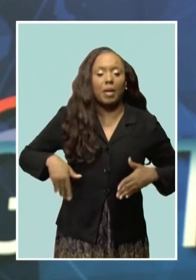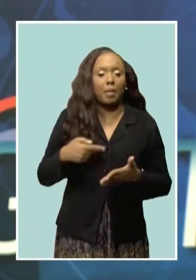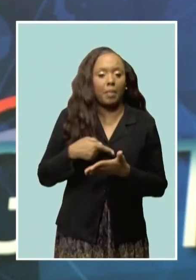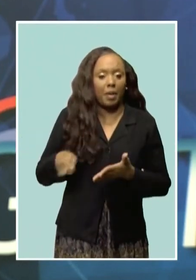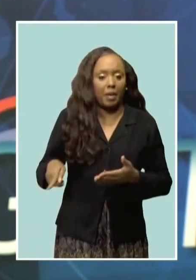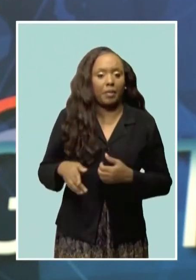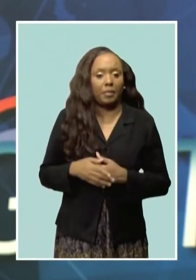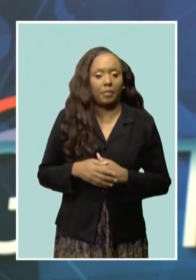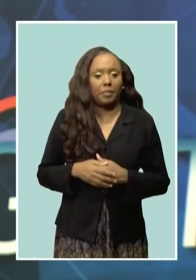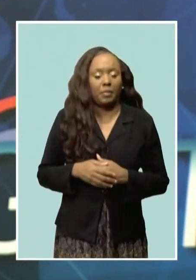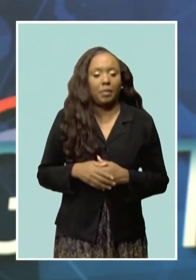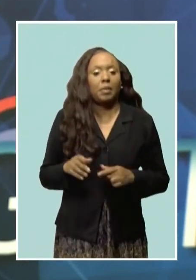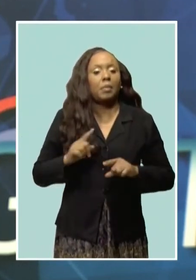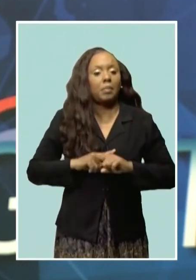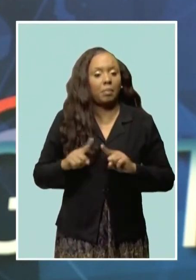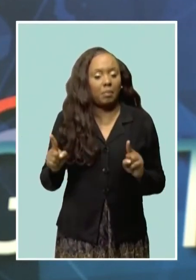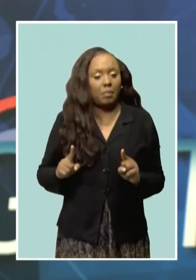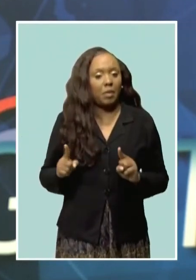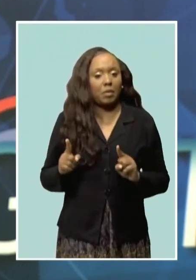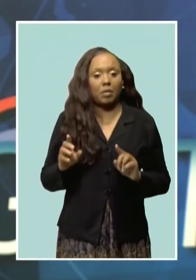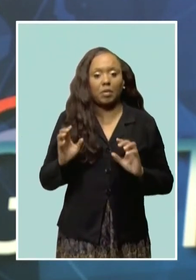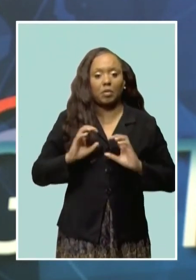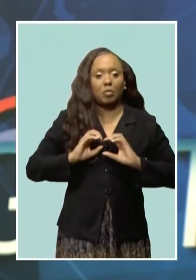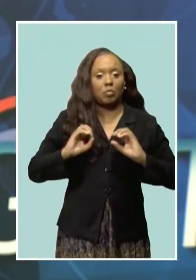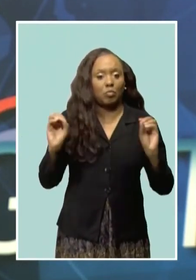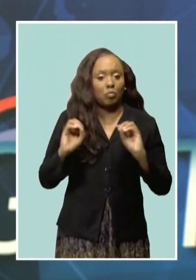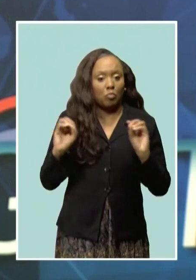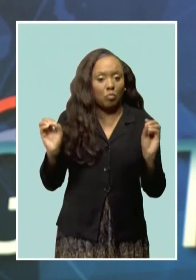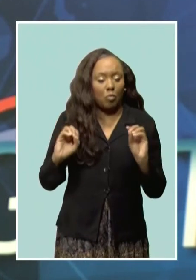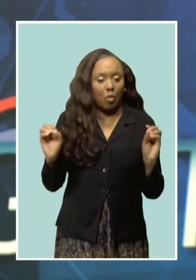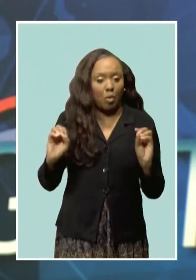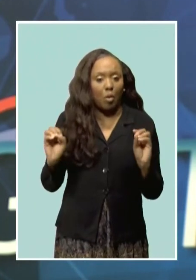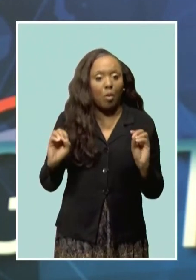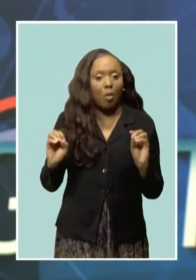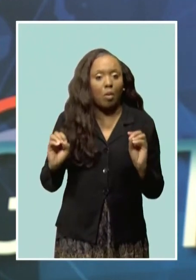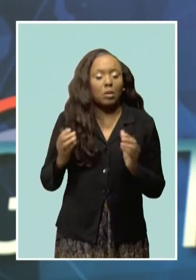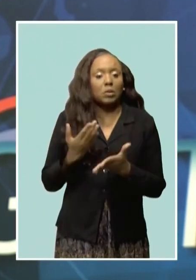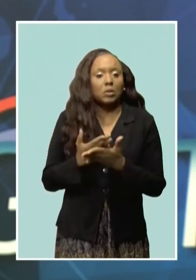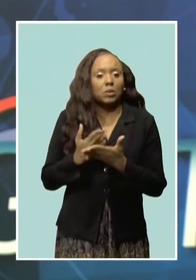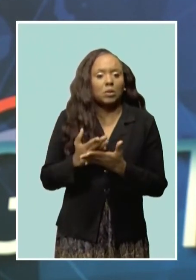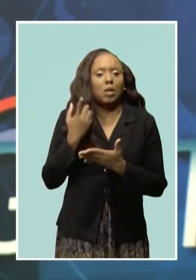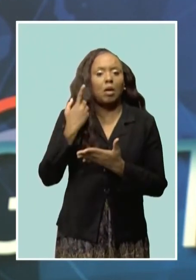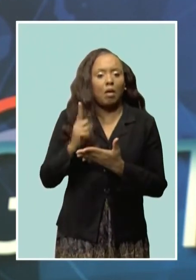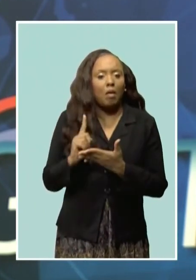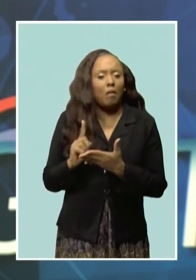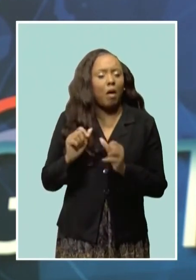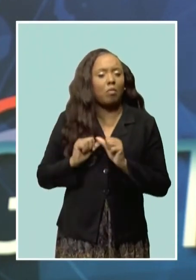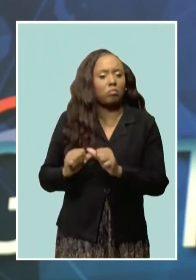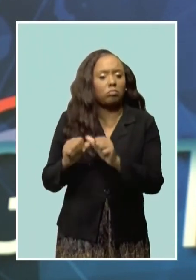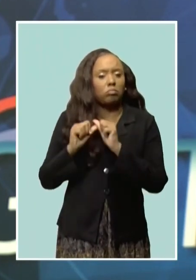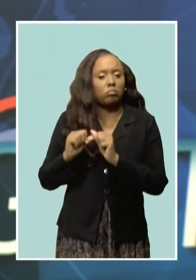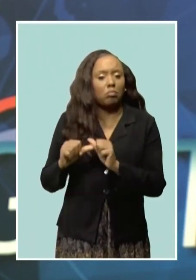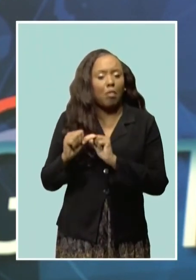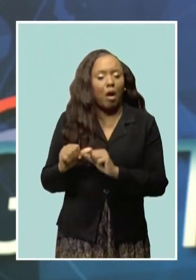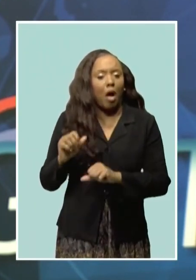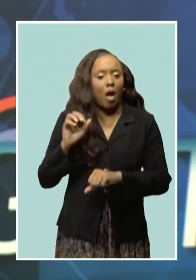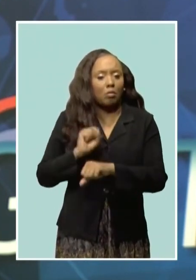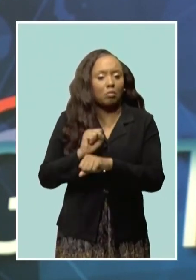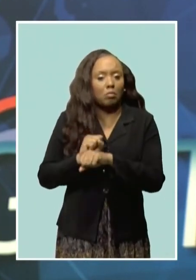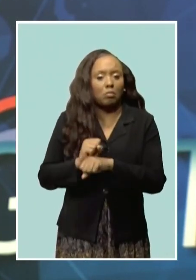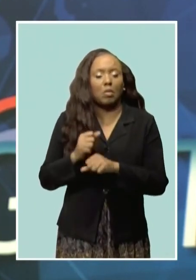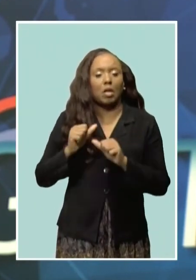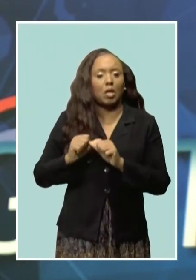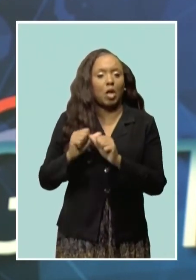receipt, or in some cases, no receipt of recommendations for continuation of acting assignments for the affected teachers.